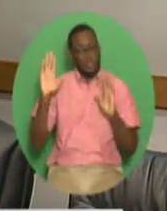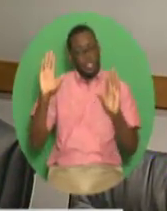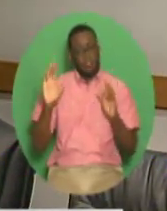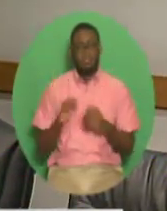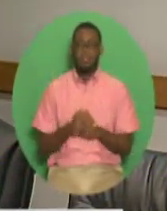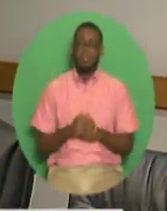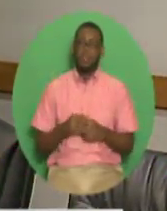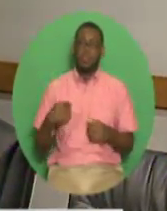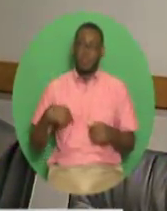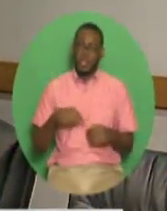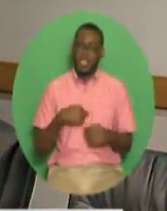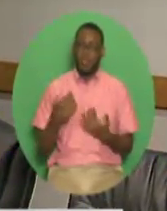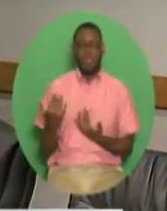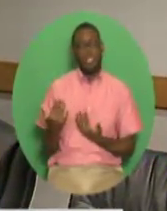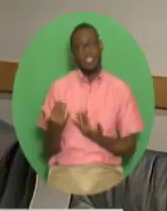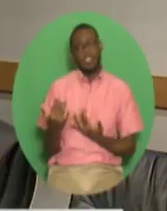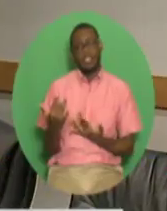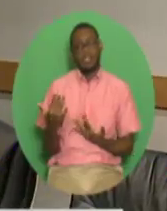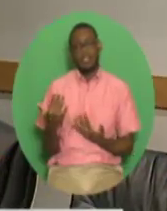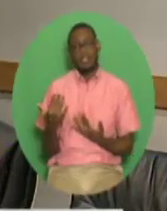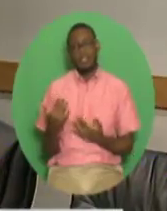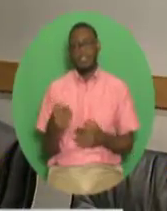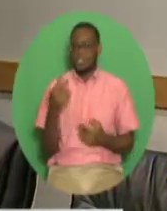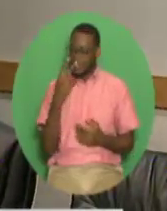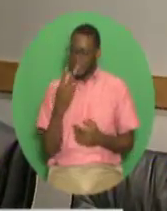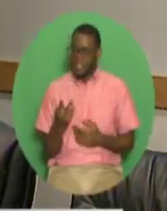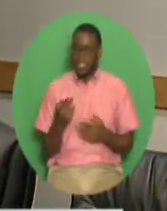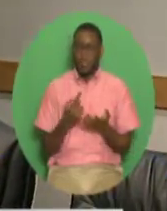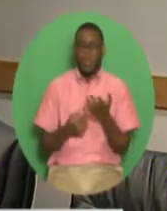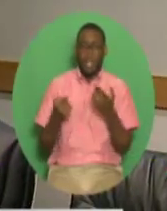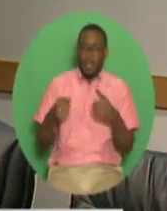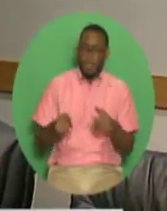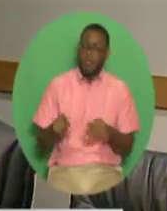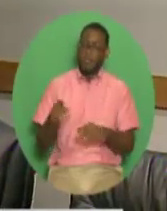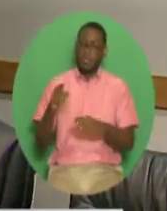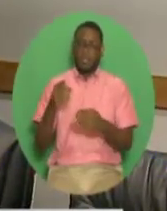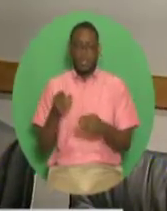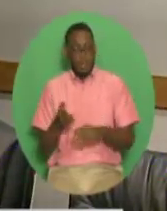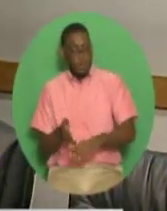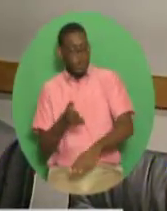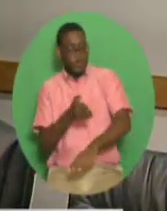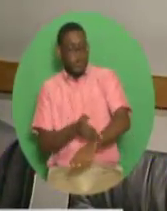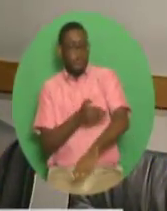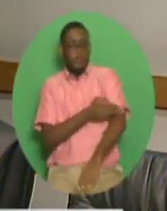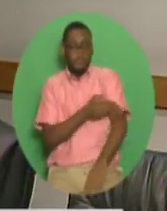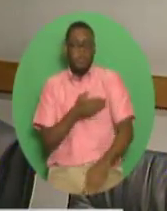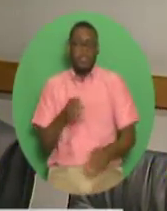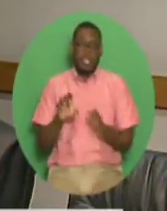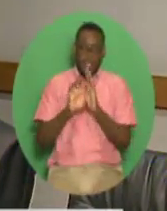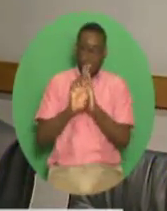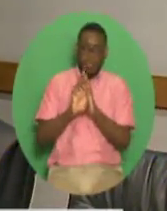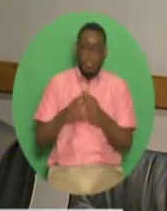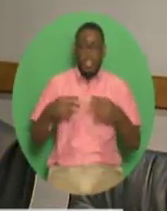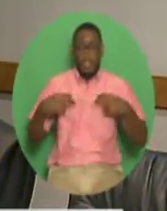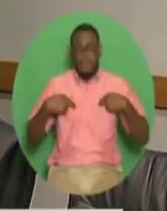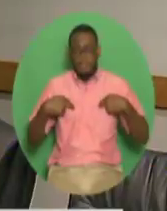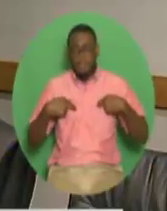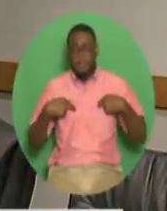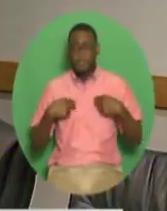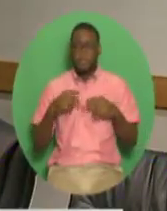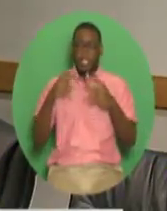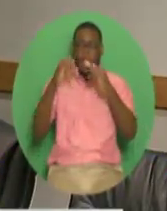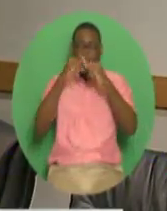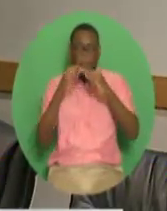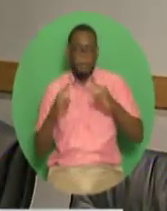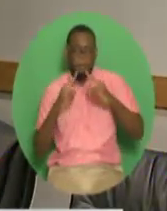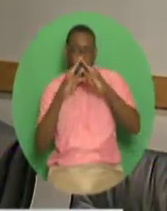results, and we continue to chug along and try our best. We hosted our annual Camp Vibe summer camp, which is throughout the length and breadth of Trinidad and